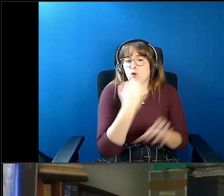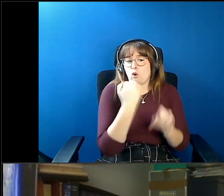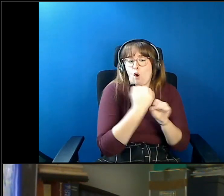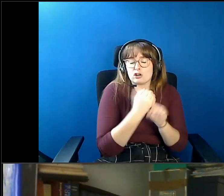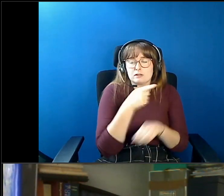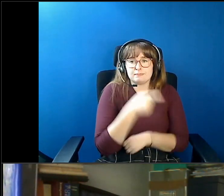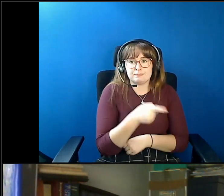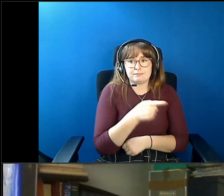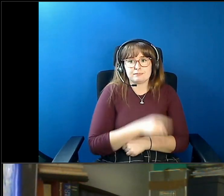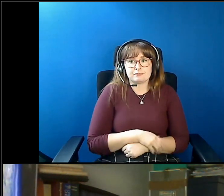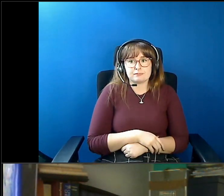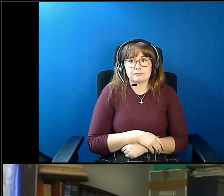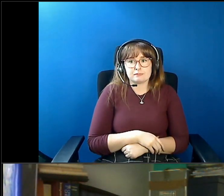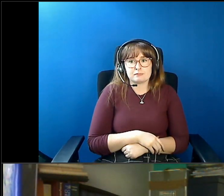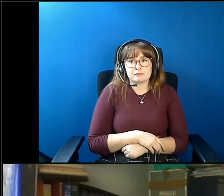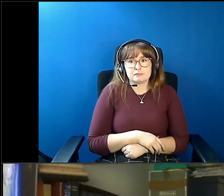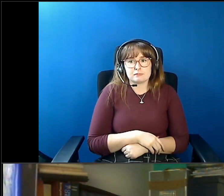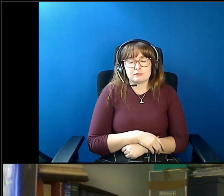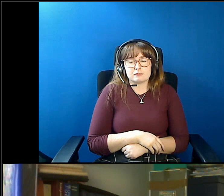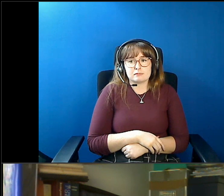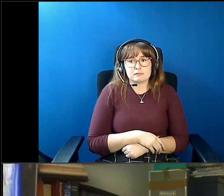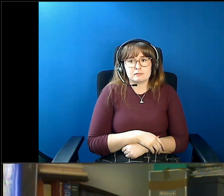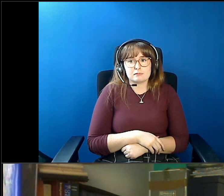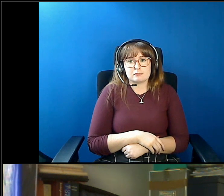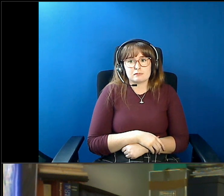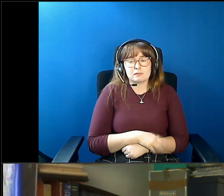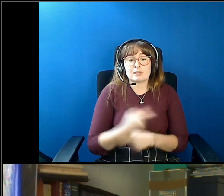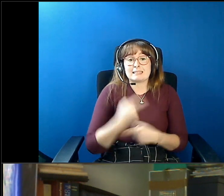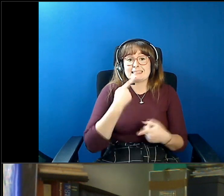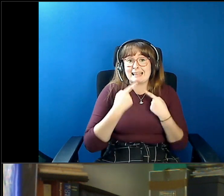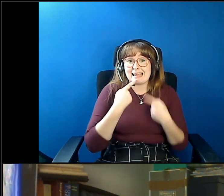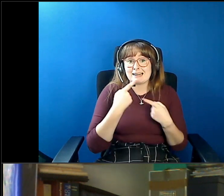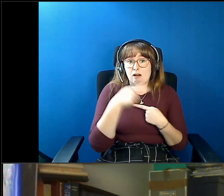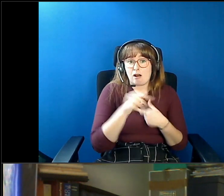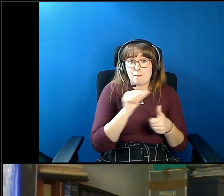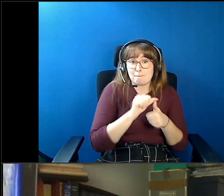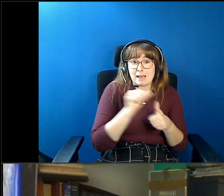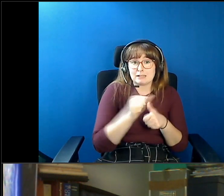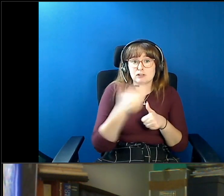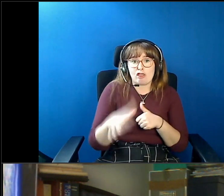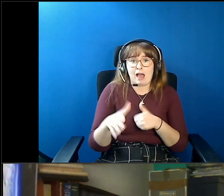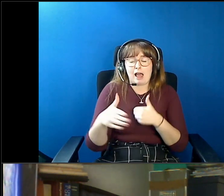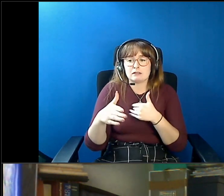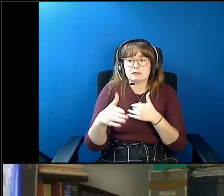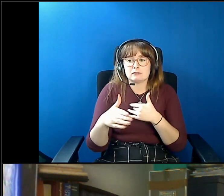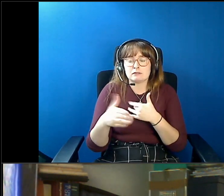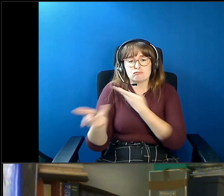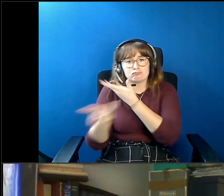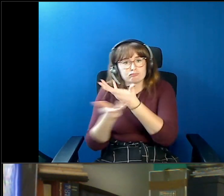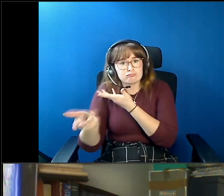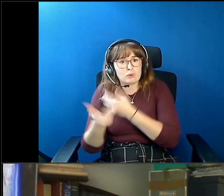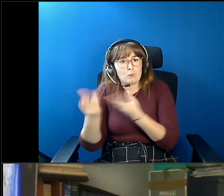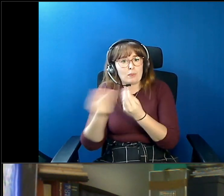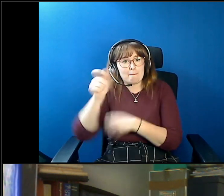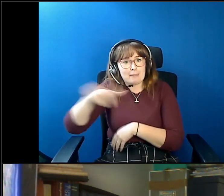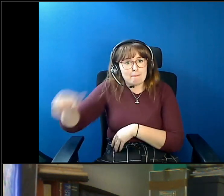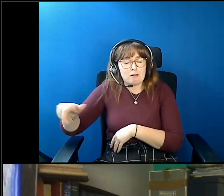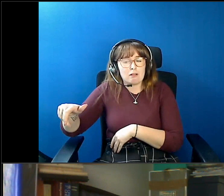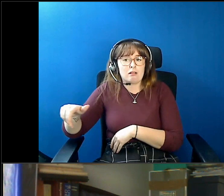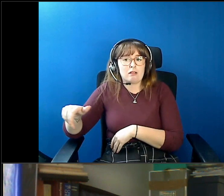So thanks. Is data better than door-to-door community engagement with residents for